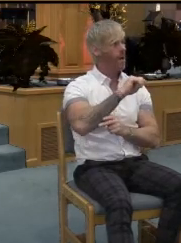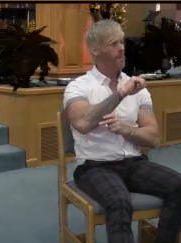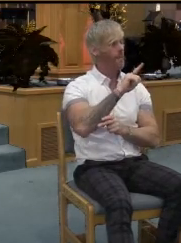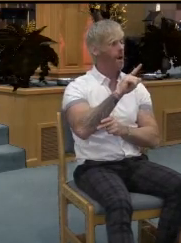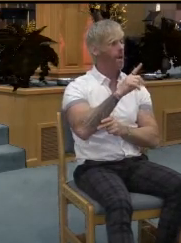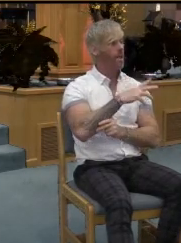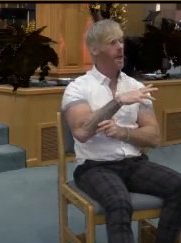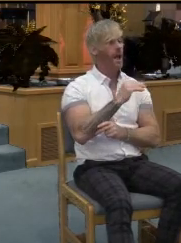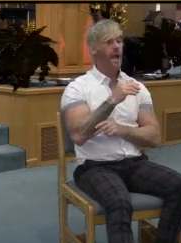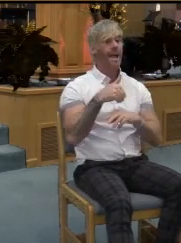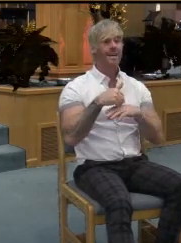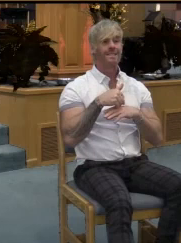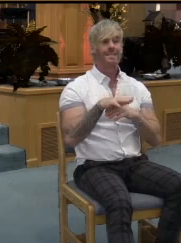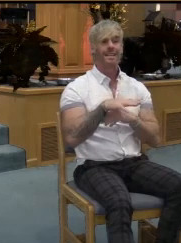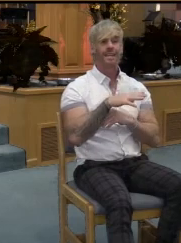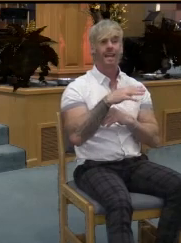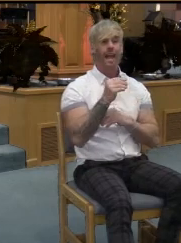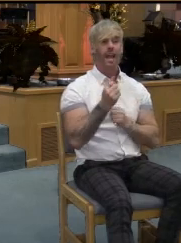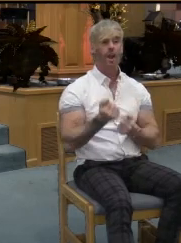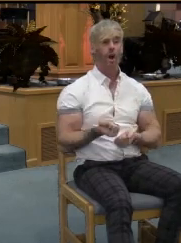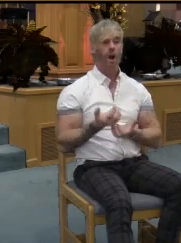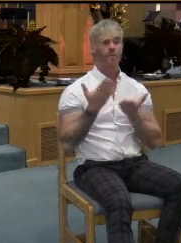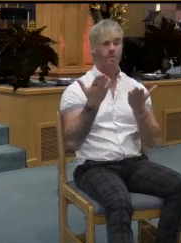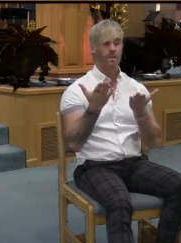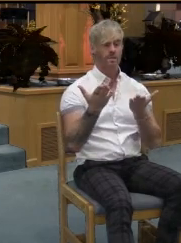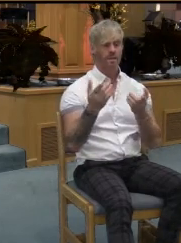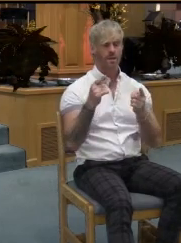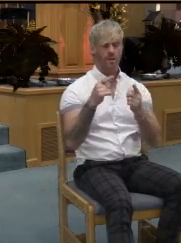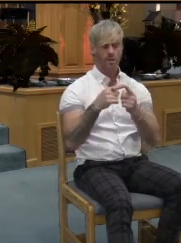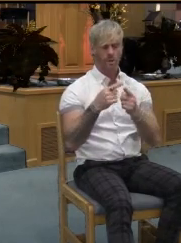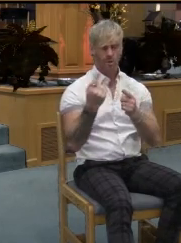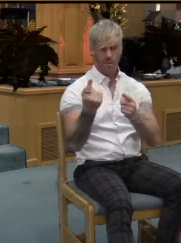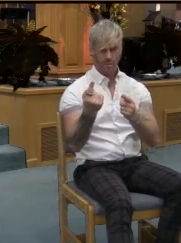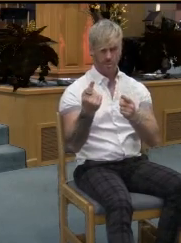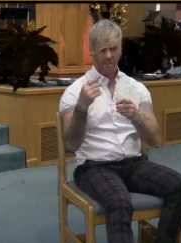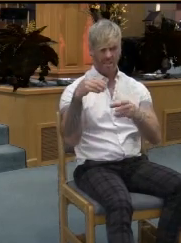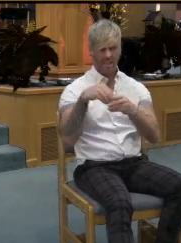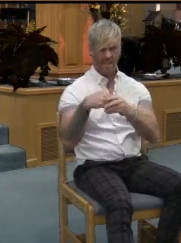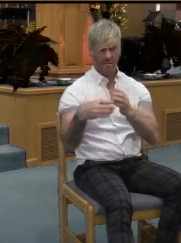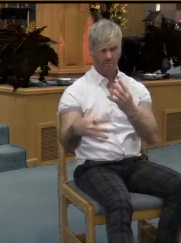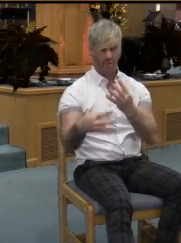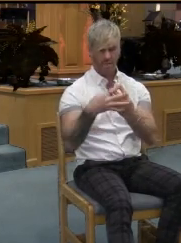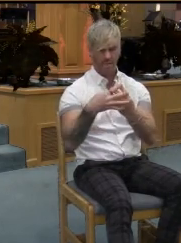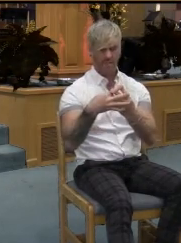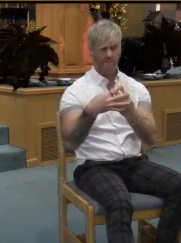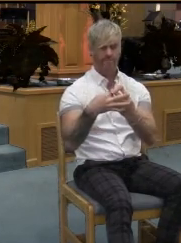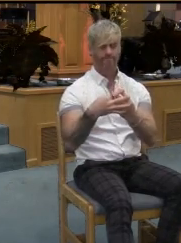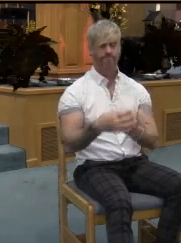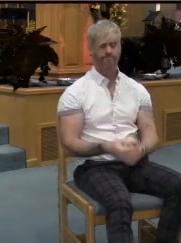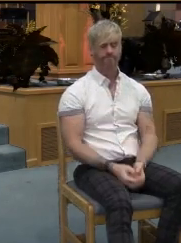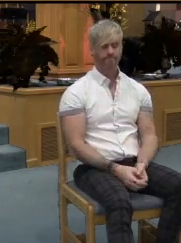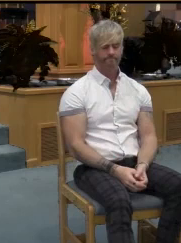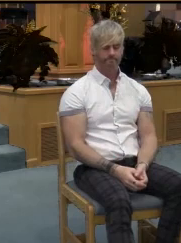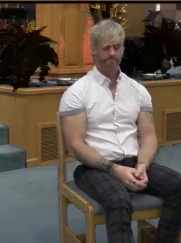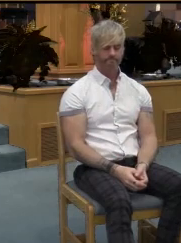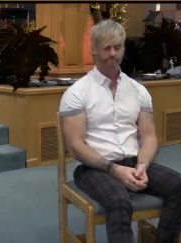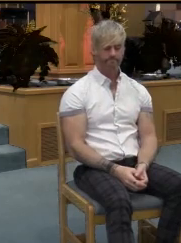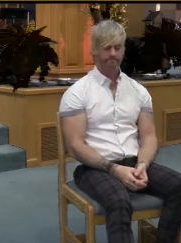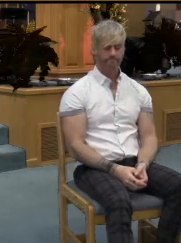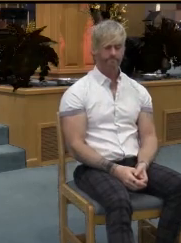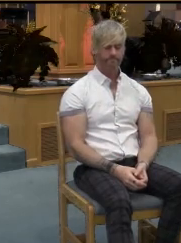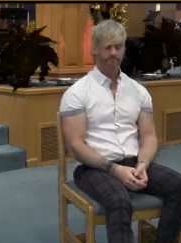through Epaphroditus to him in prison. And he was writing back to the Philippians, and